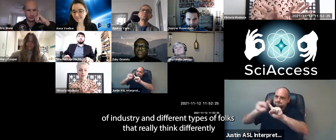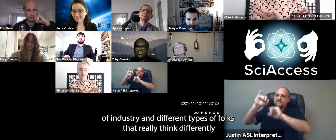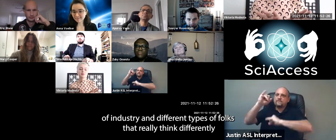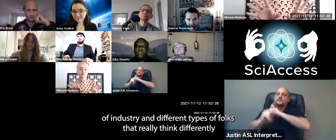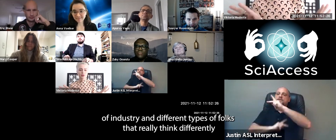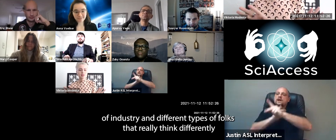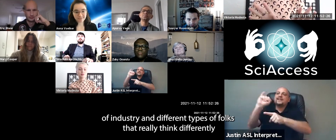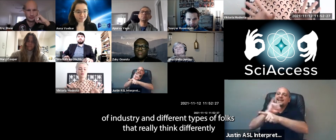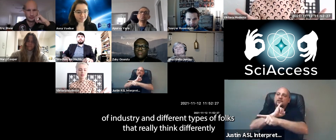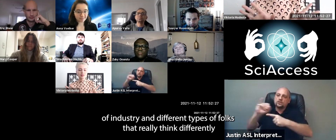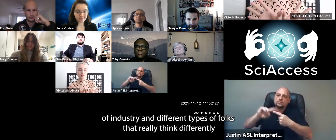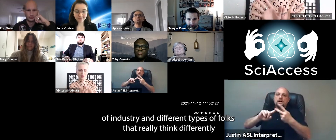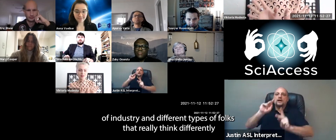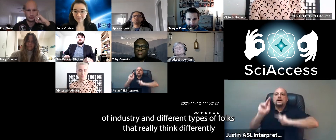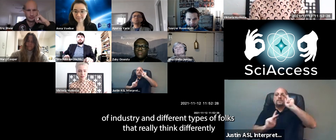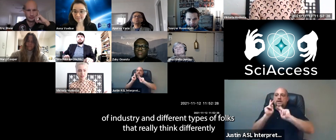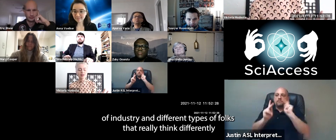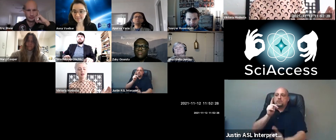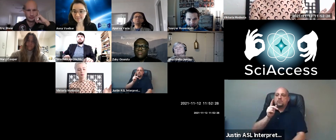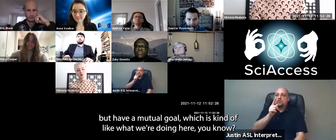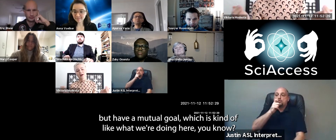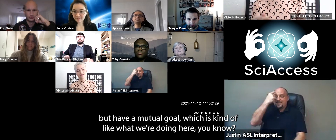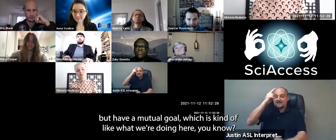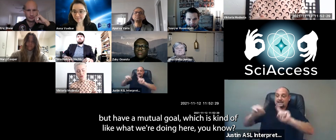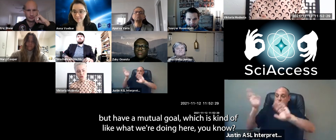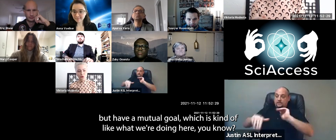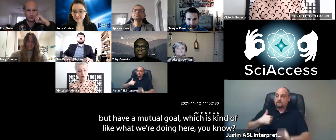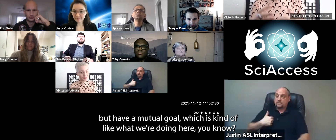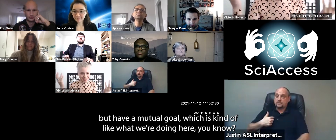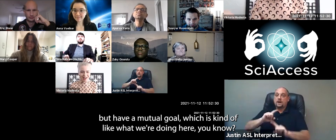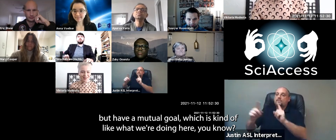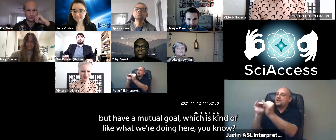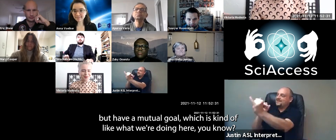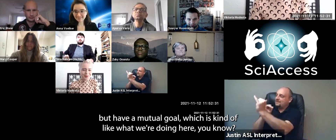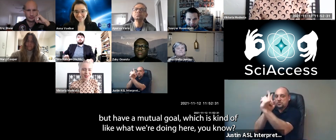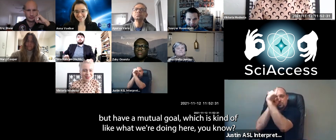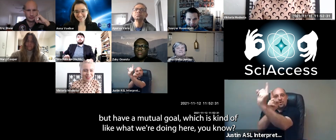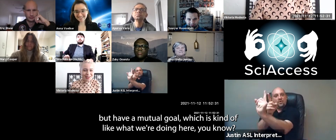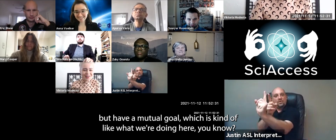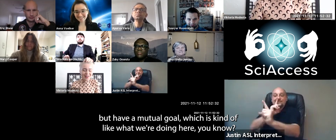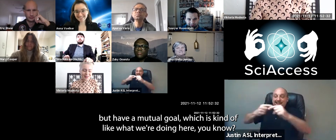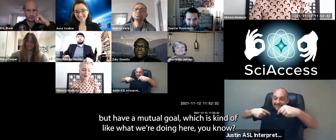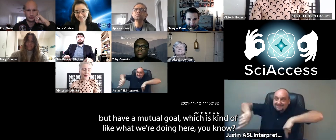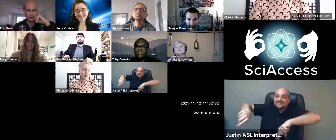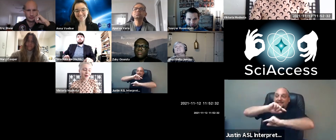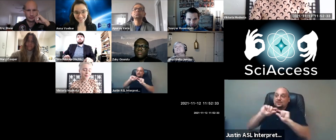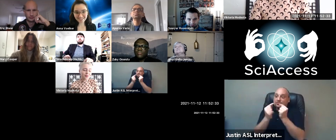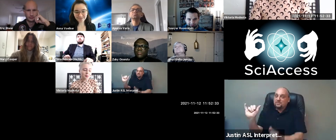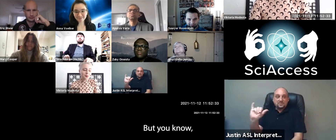and different types of folks that really think differently but have a mutual goal, which is kind of like what we're doing here,